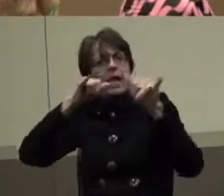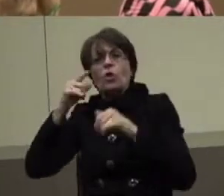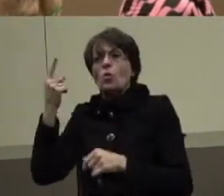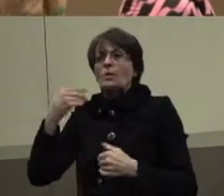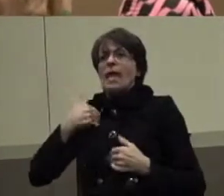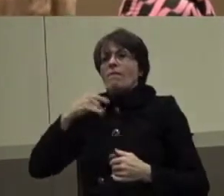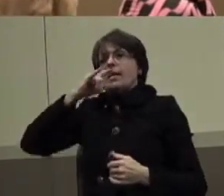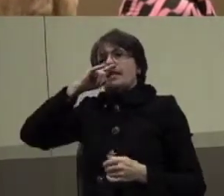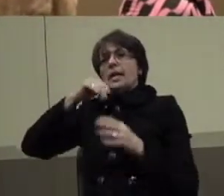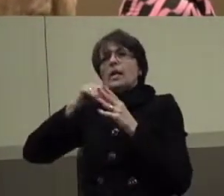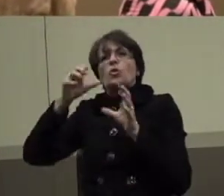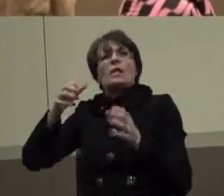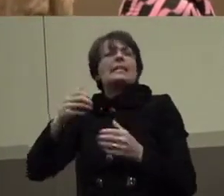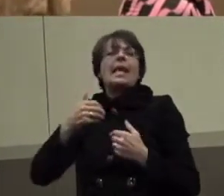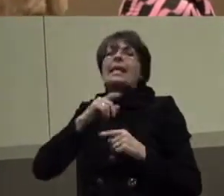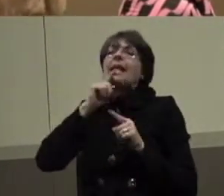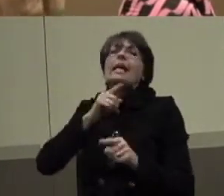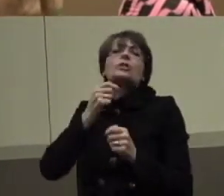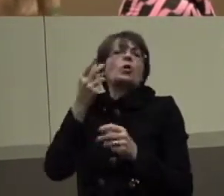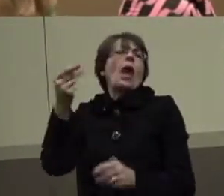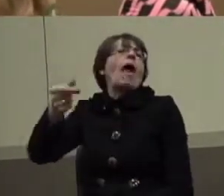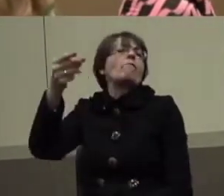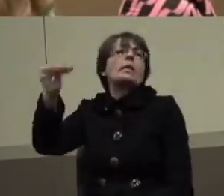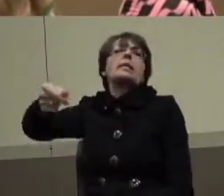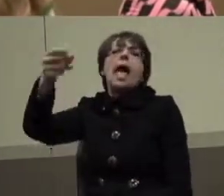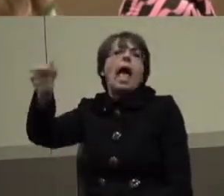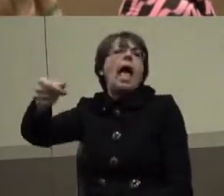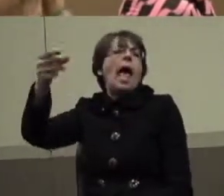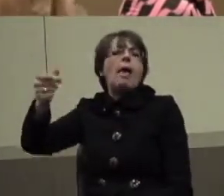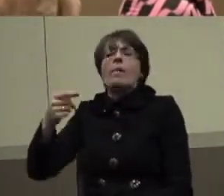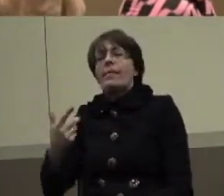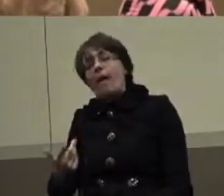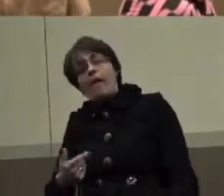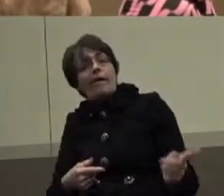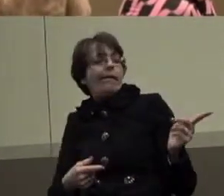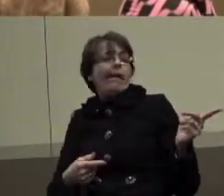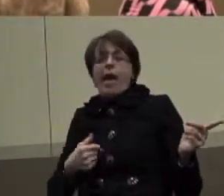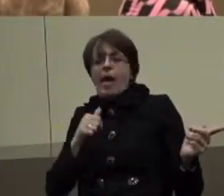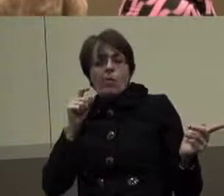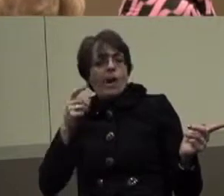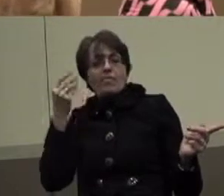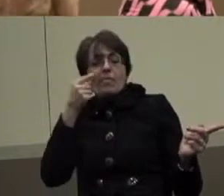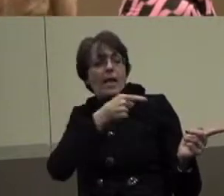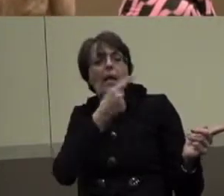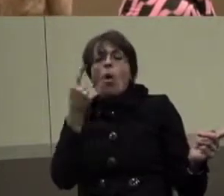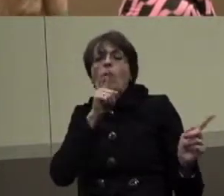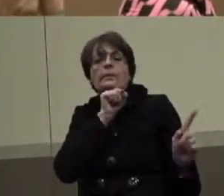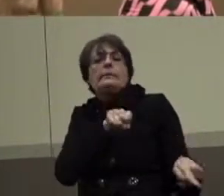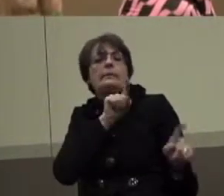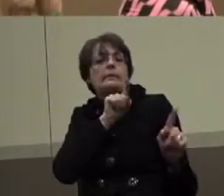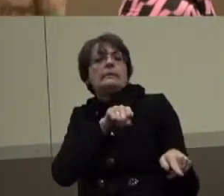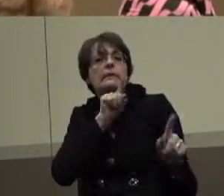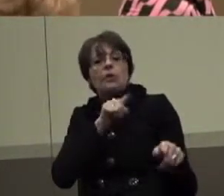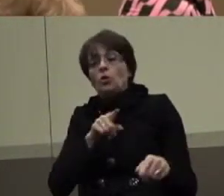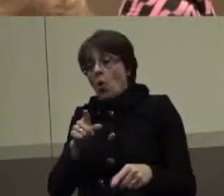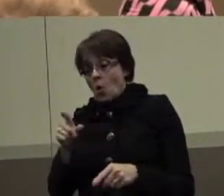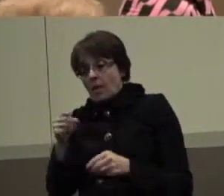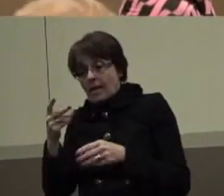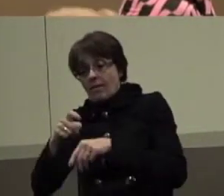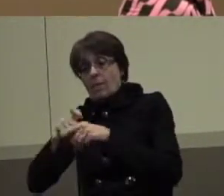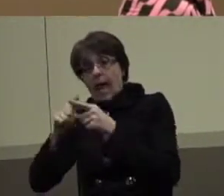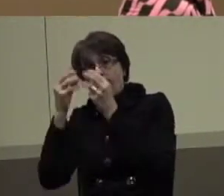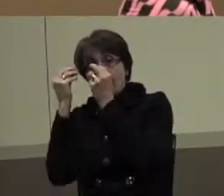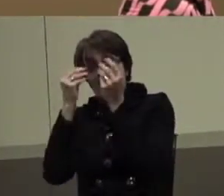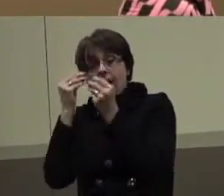kid in your class that has the answer every single time, and everyone's like, well, they know the answer, they have their hands up, I don't have to think. Good point, yeah. Think,